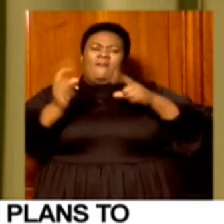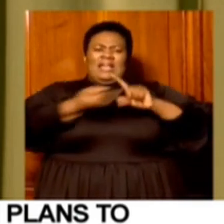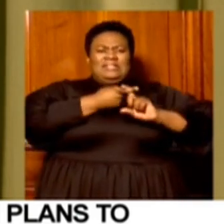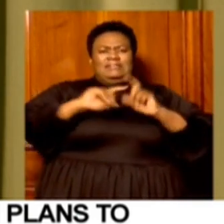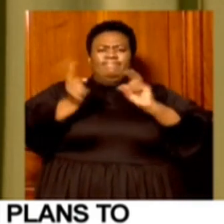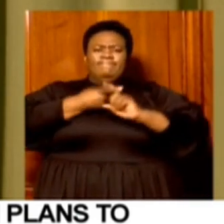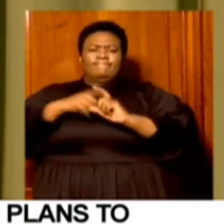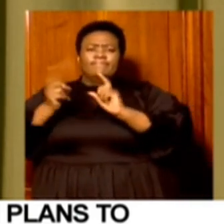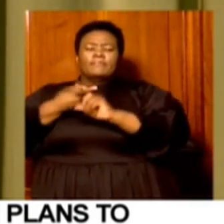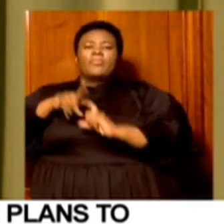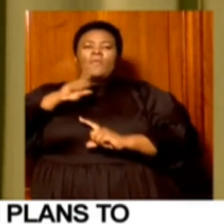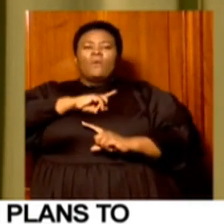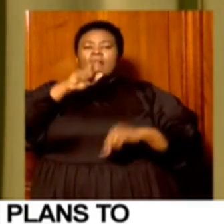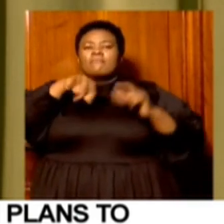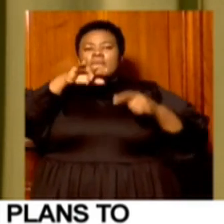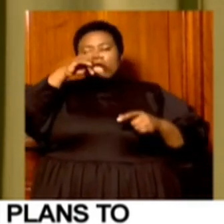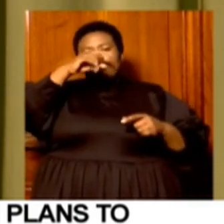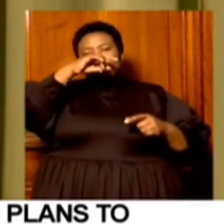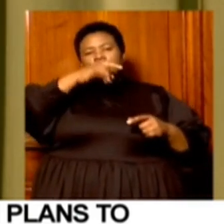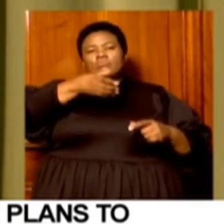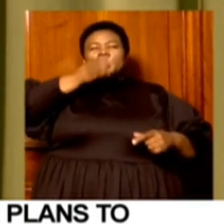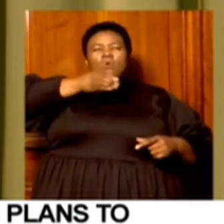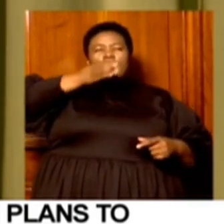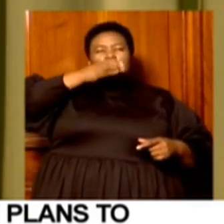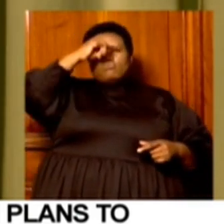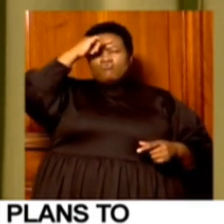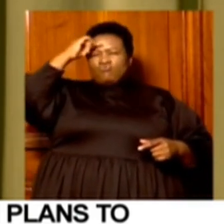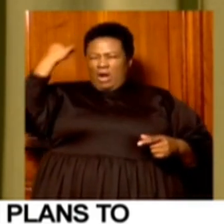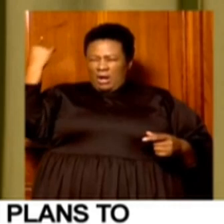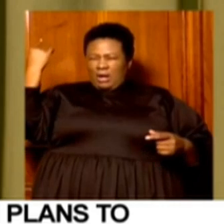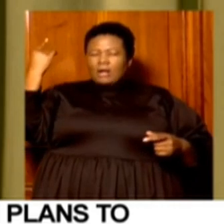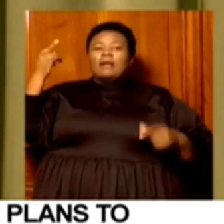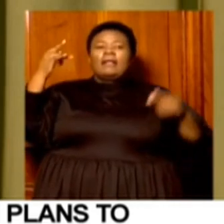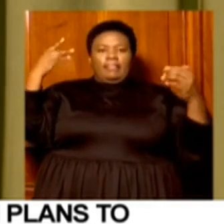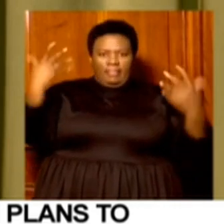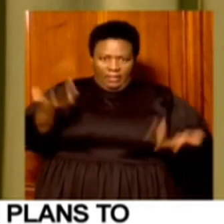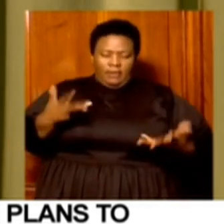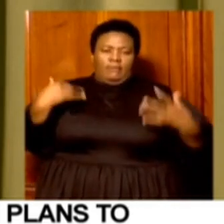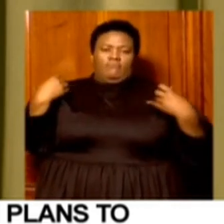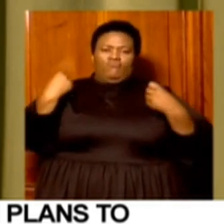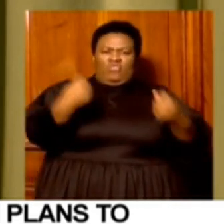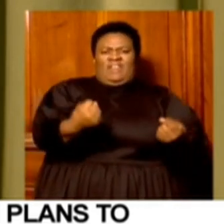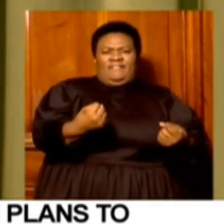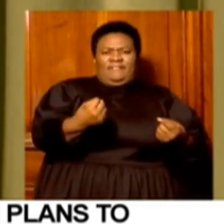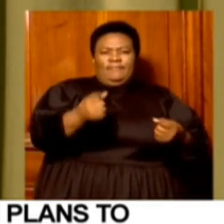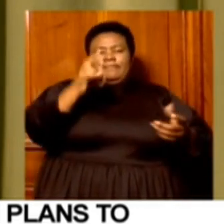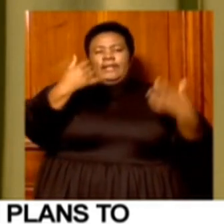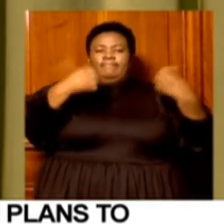induced by drunken driving. We also know for a fact that